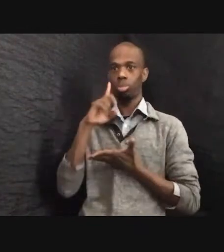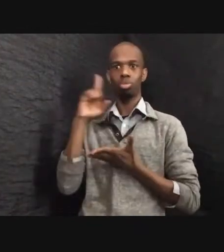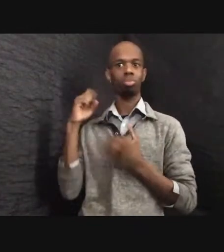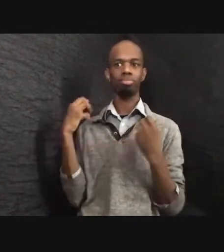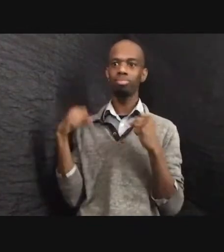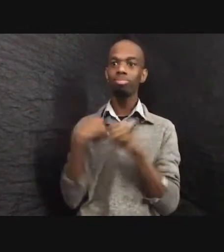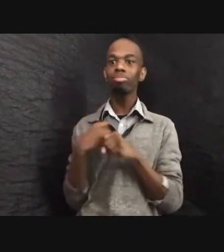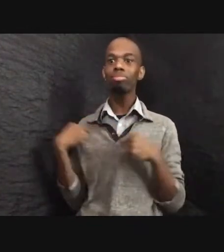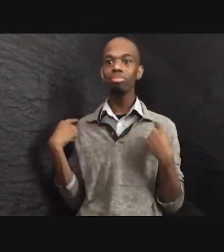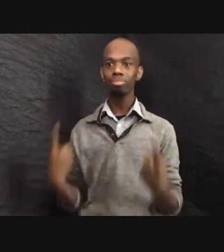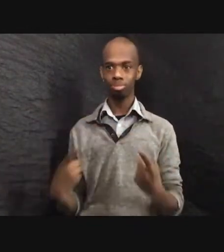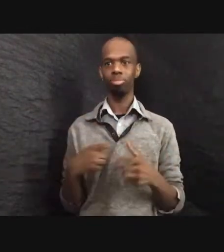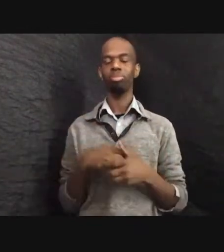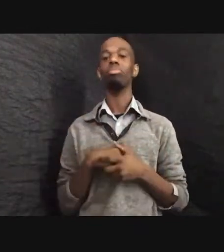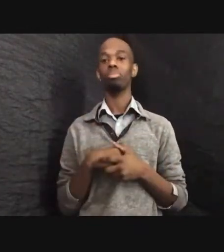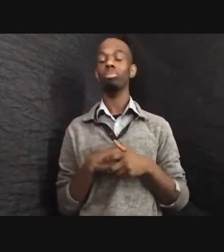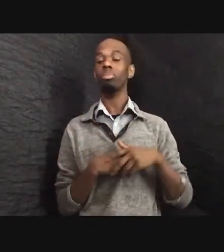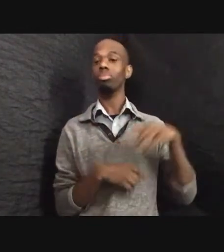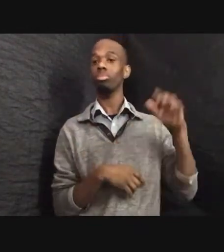Have you